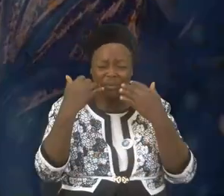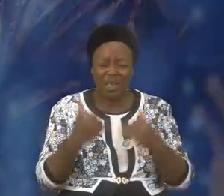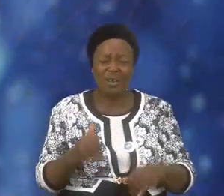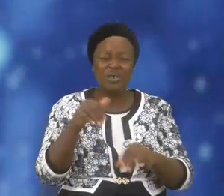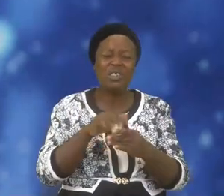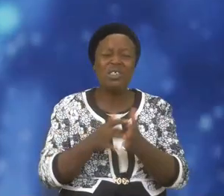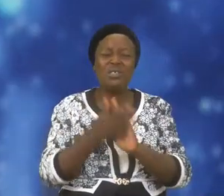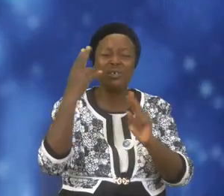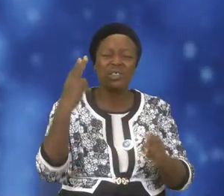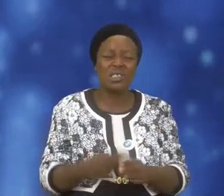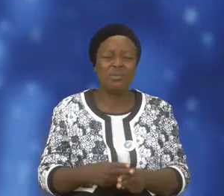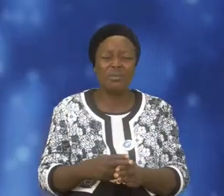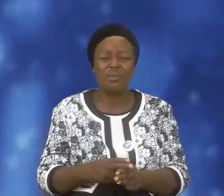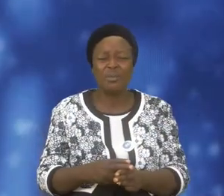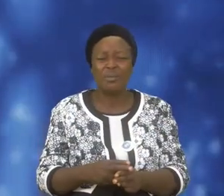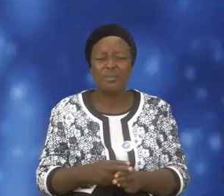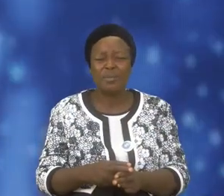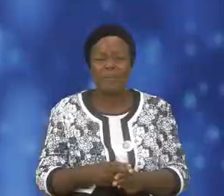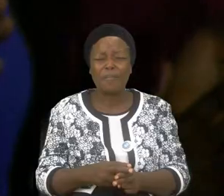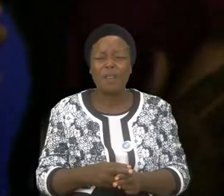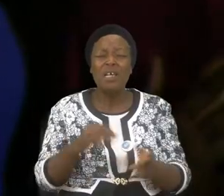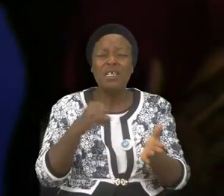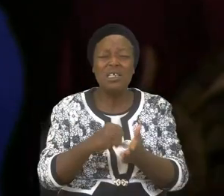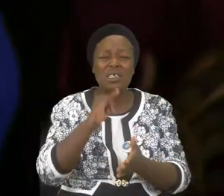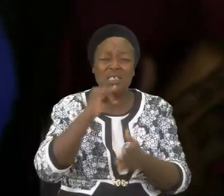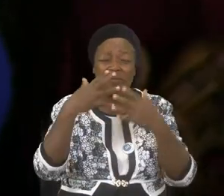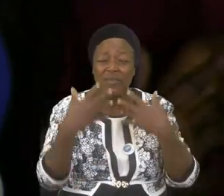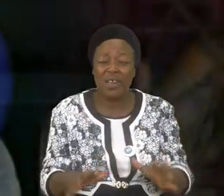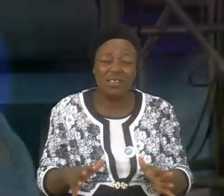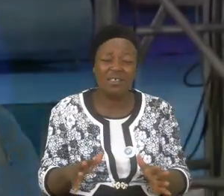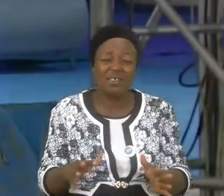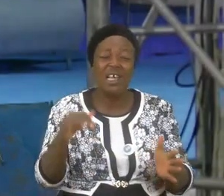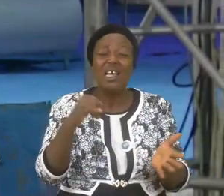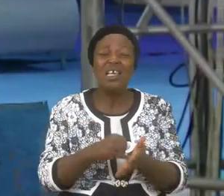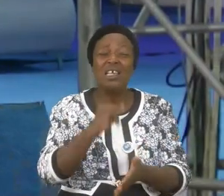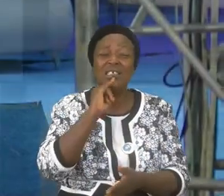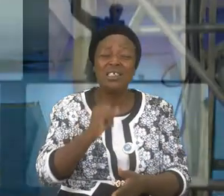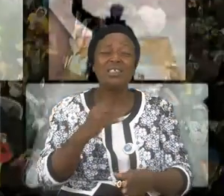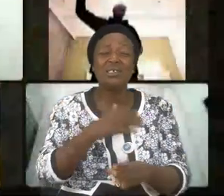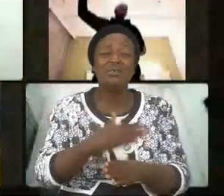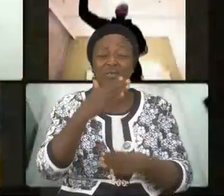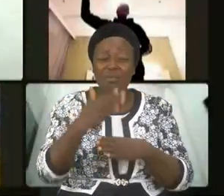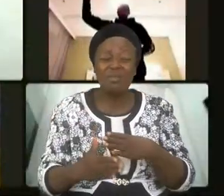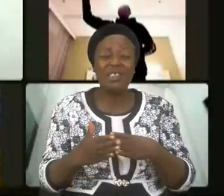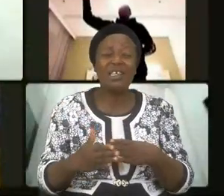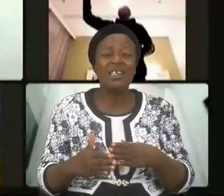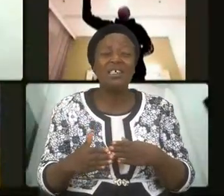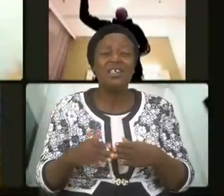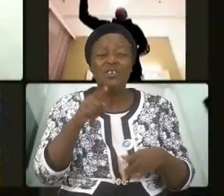done. It is confirmed. You are healed. You